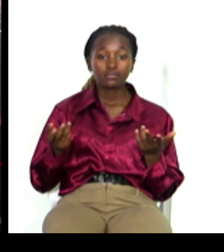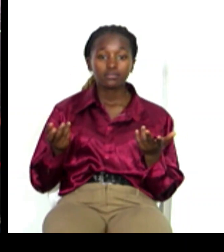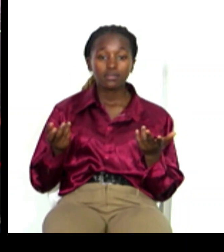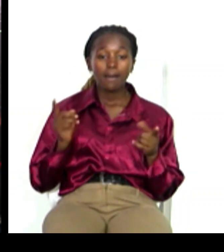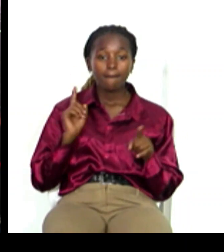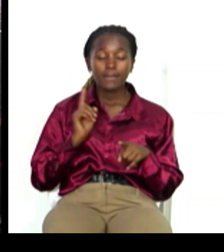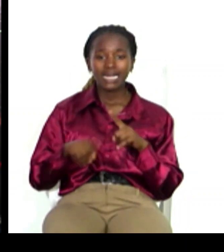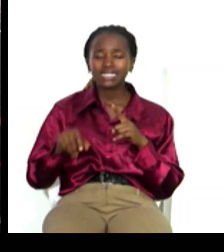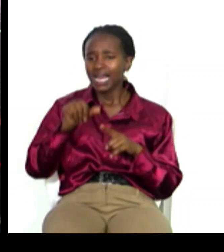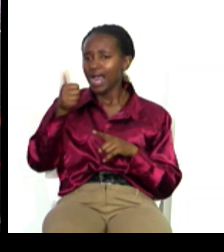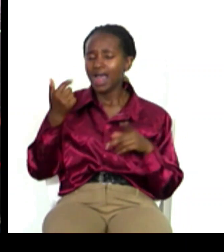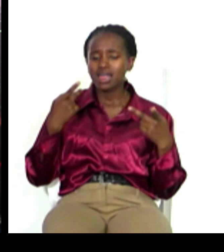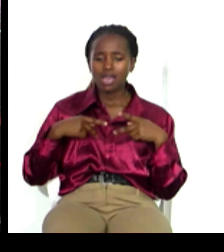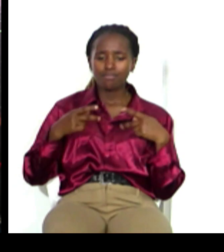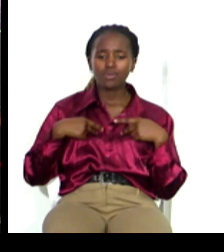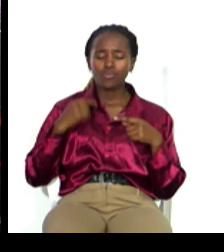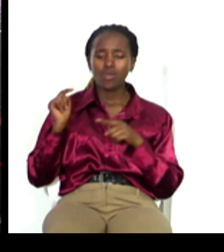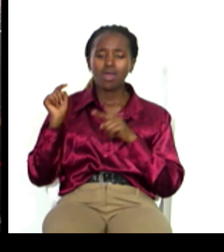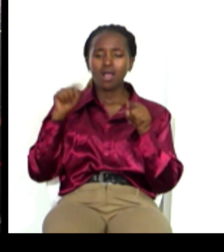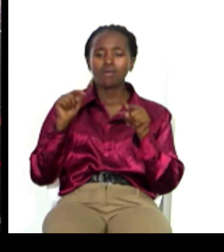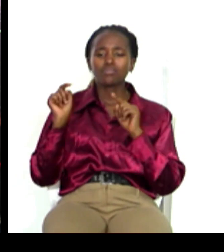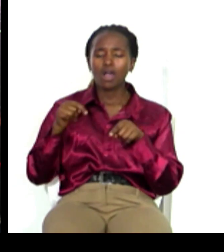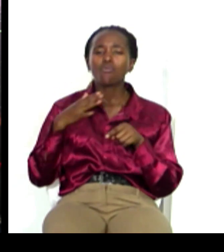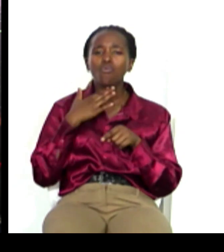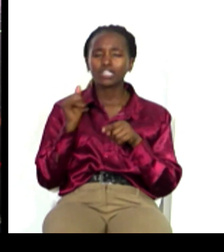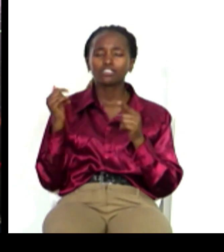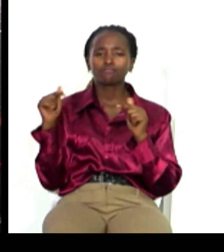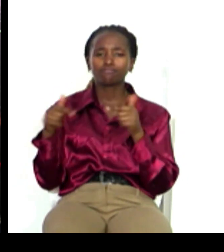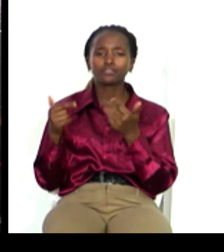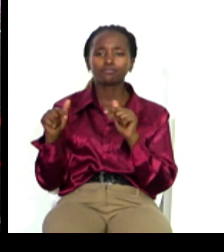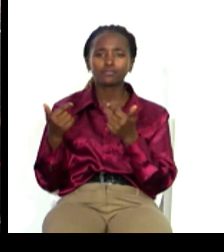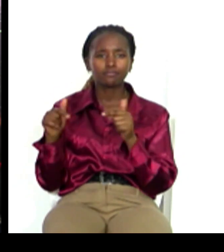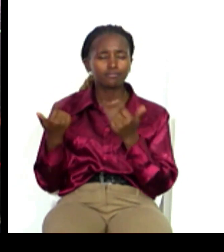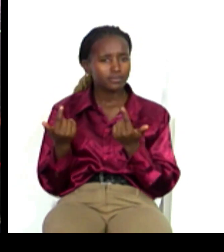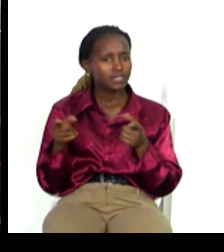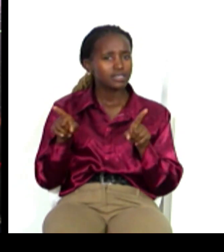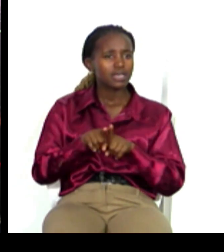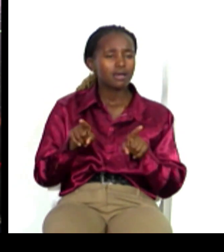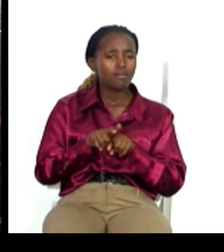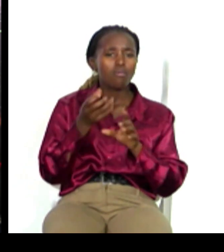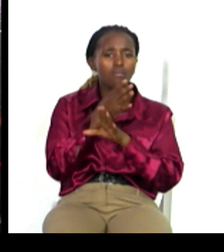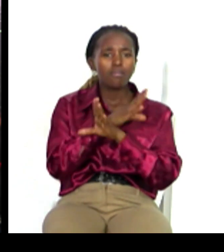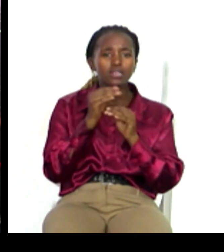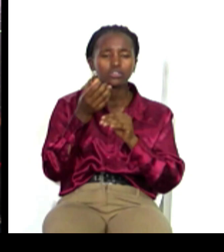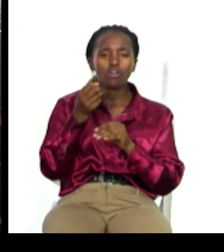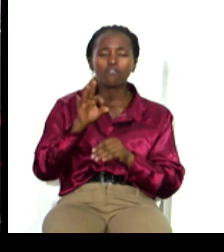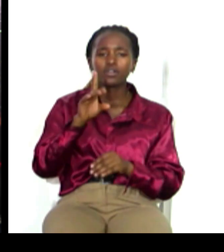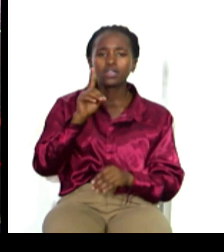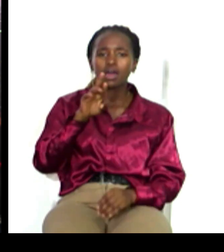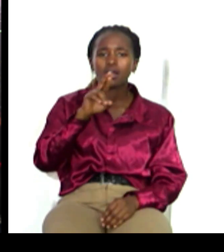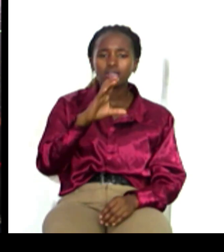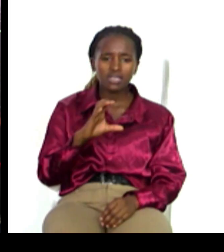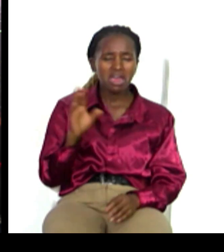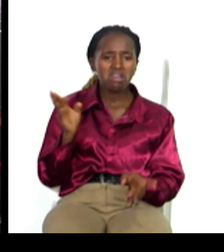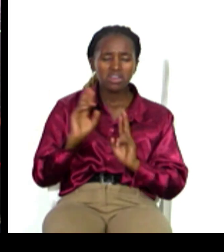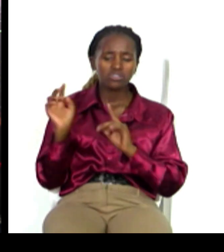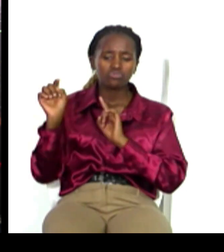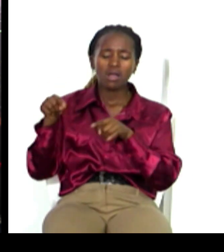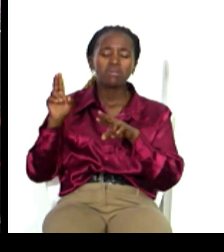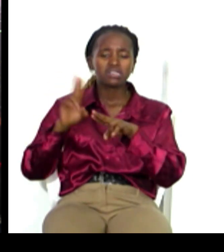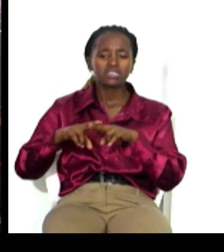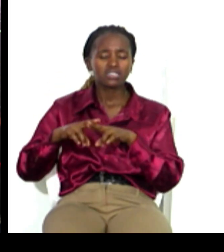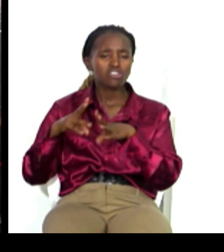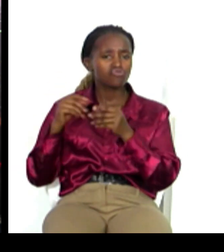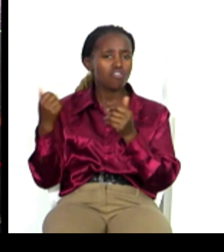DRC. But the president of DRC was not available, was nowhere to be seen. Something